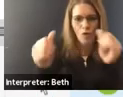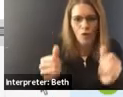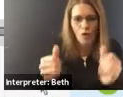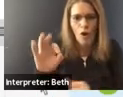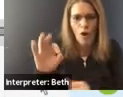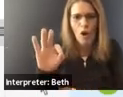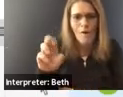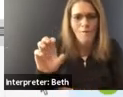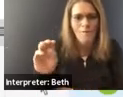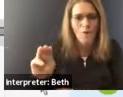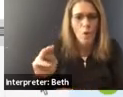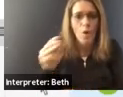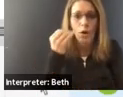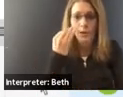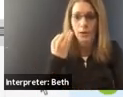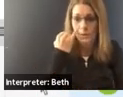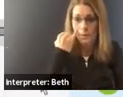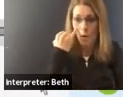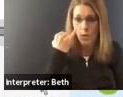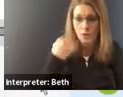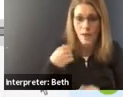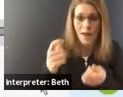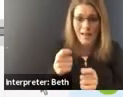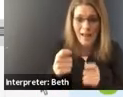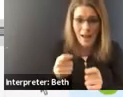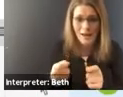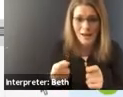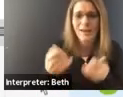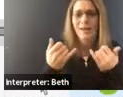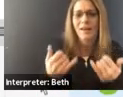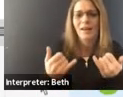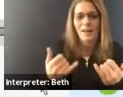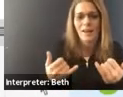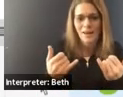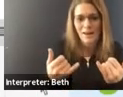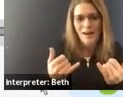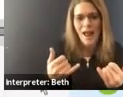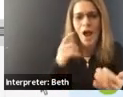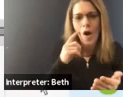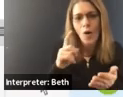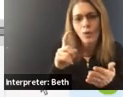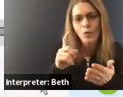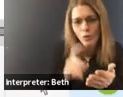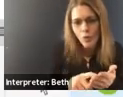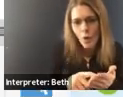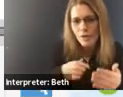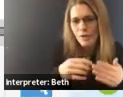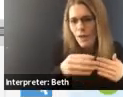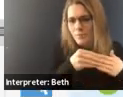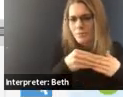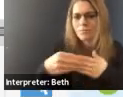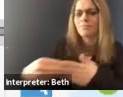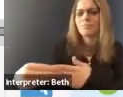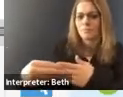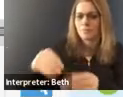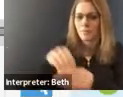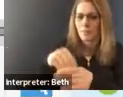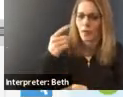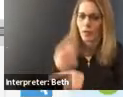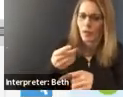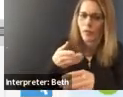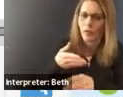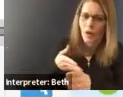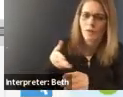you can see that I've opened the door towards where I need to go. right? I've got a